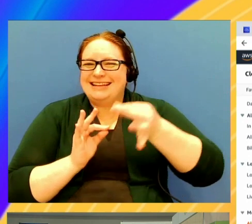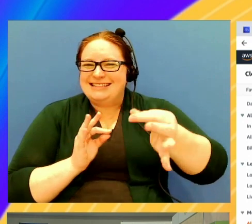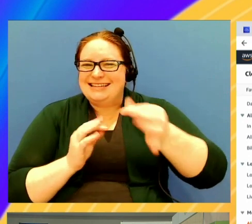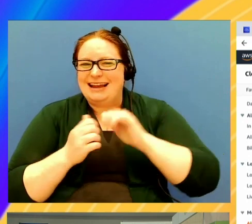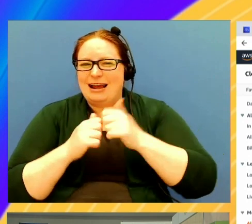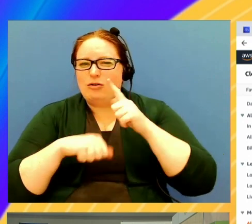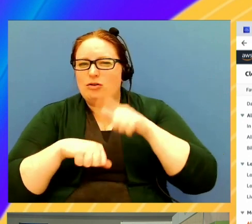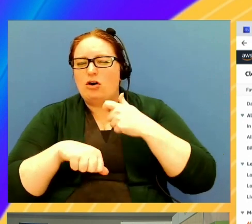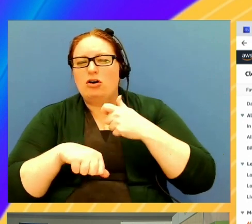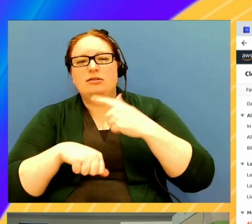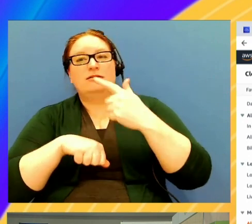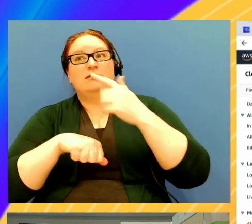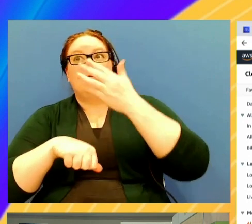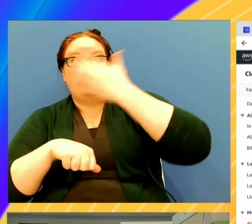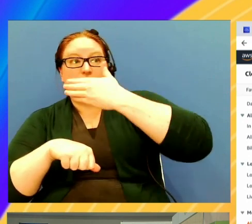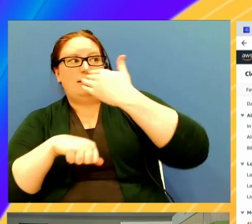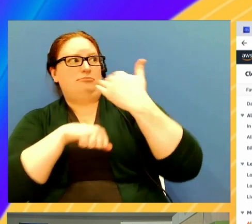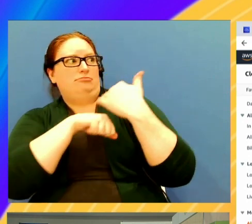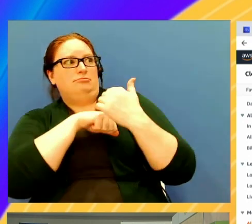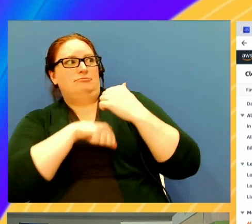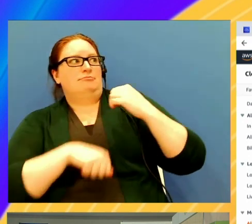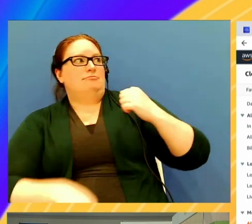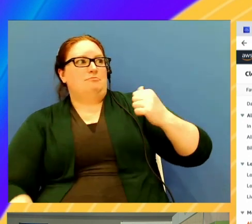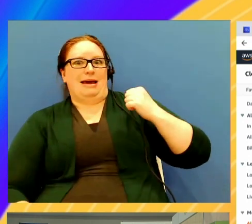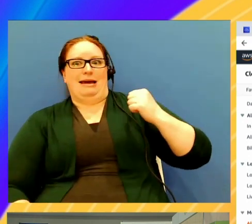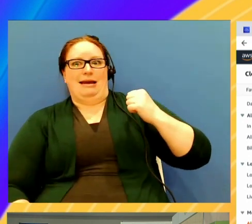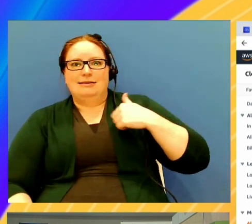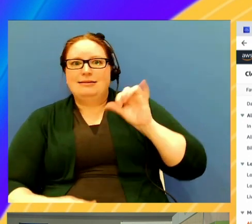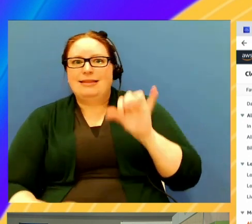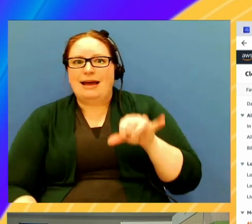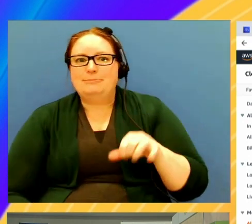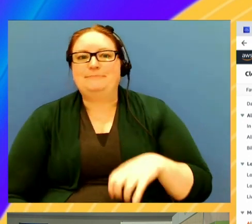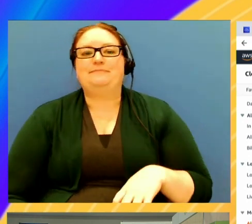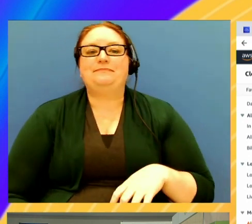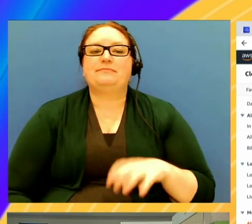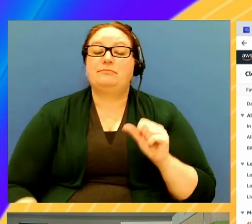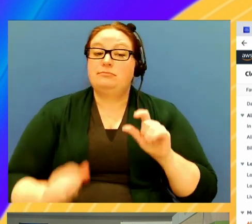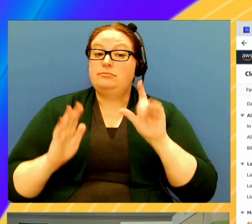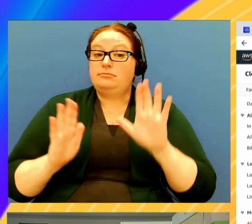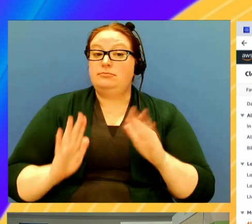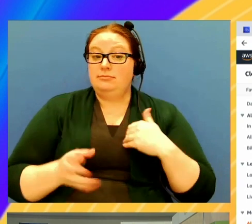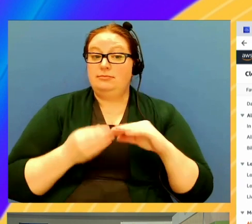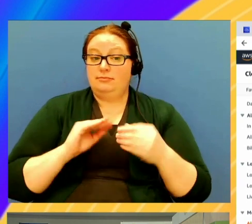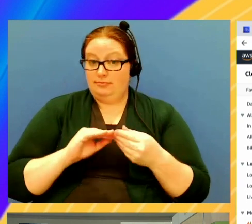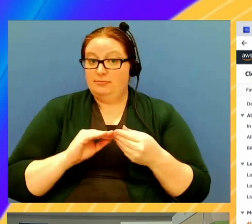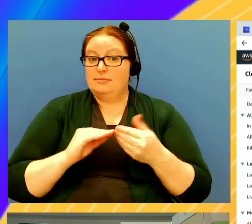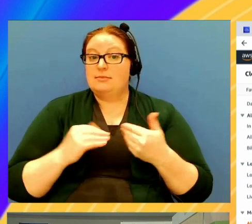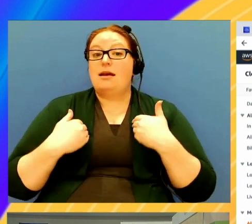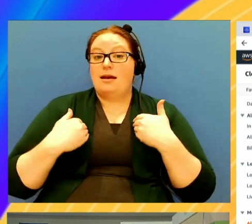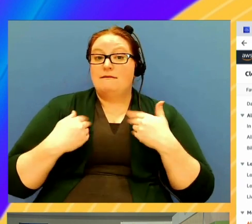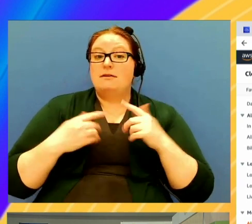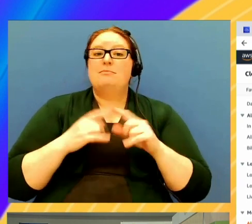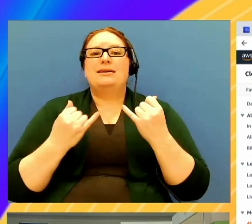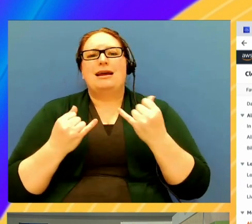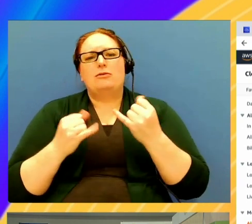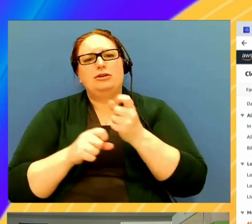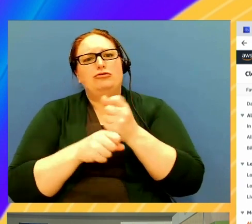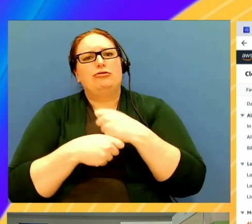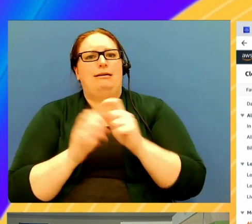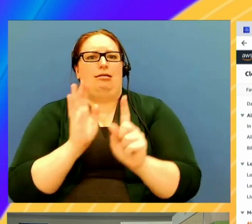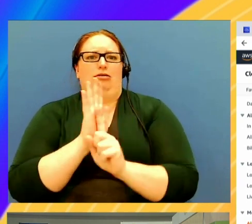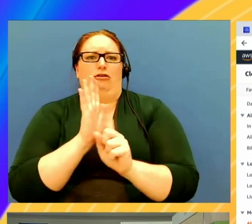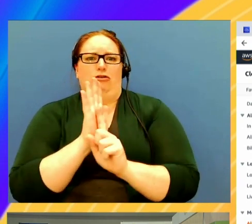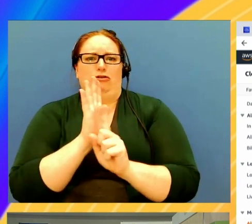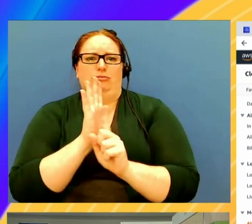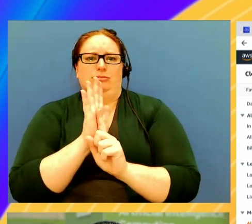to make connections to the back end. And things like that. So this is great. We have the metrics, but we'll have to go create the alarms out of this metrics. So